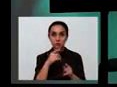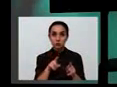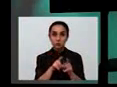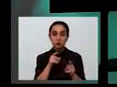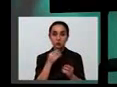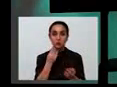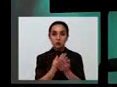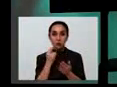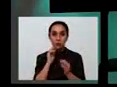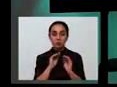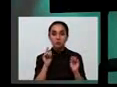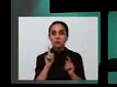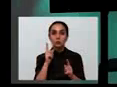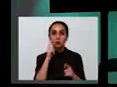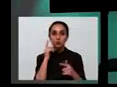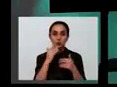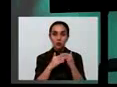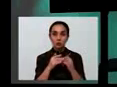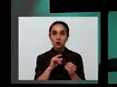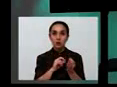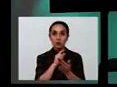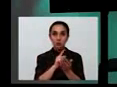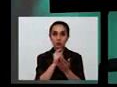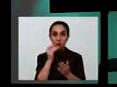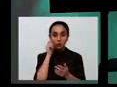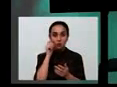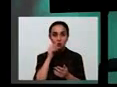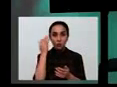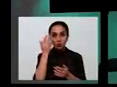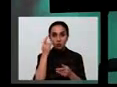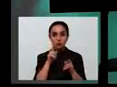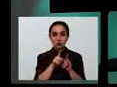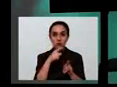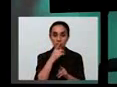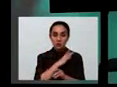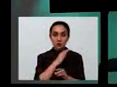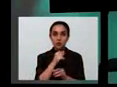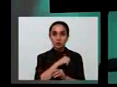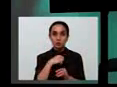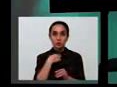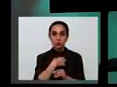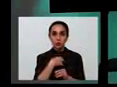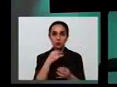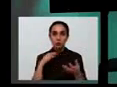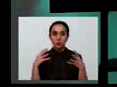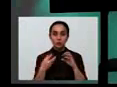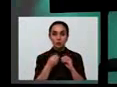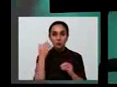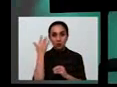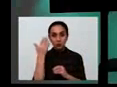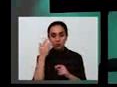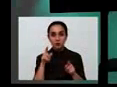aziz o'quvchilar nimani tushunamiz? Albatta, bu Xitoy orzusi deganda eng muhim, eng umumiy